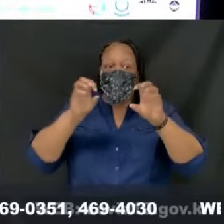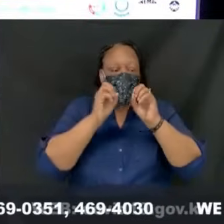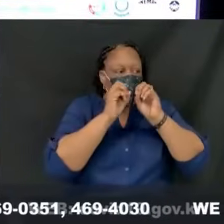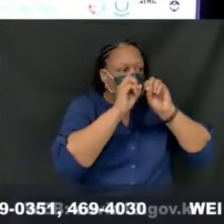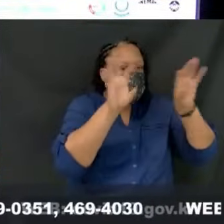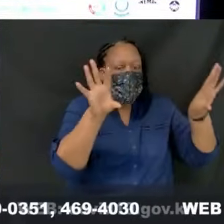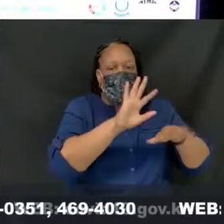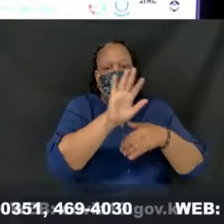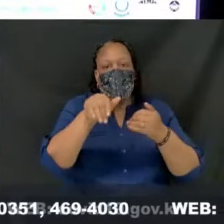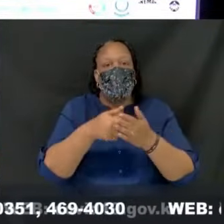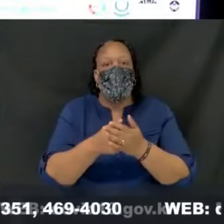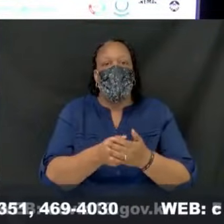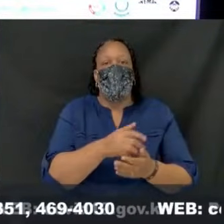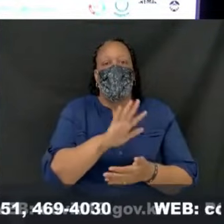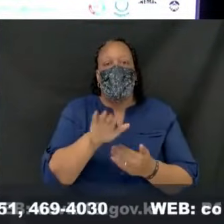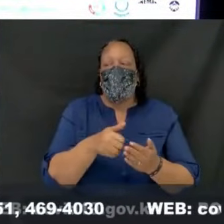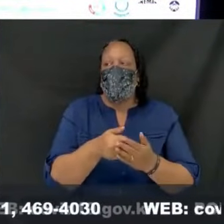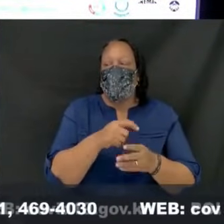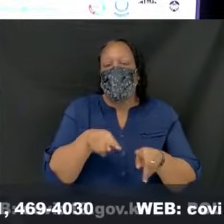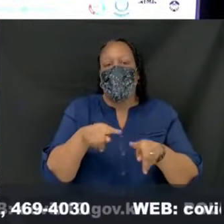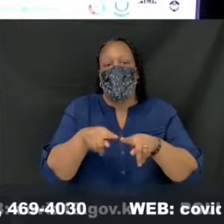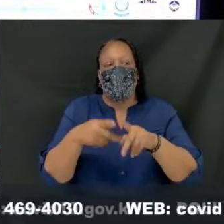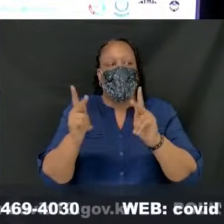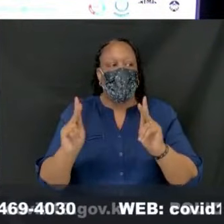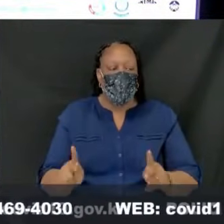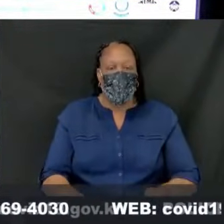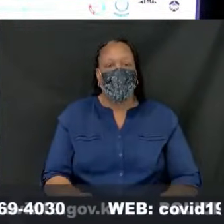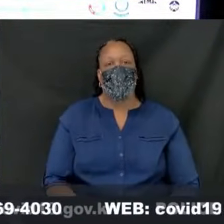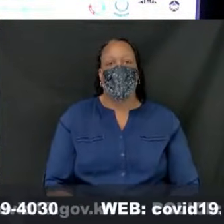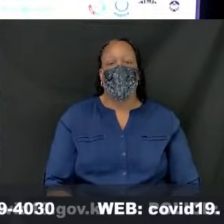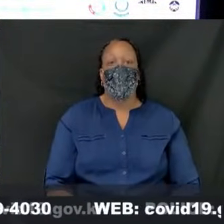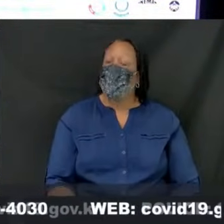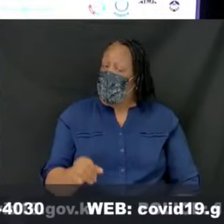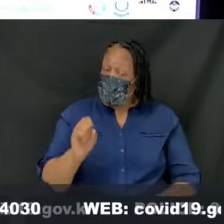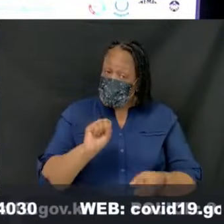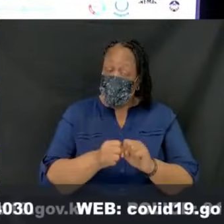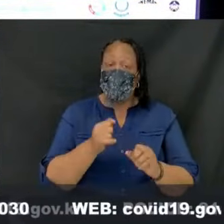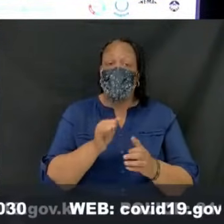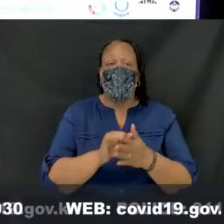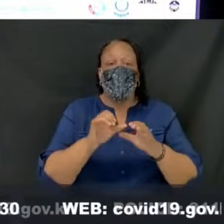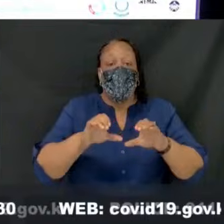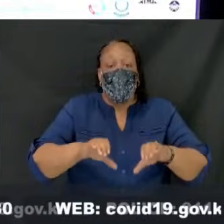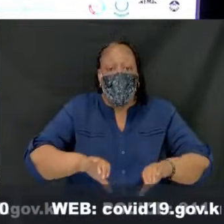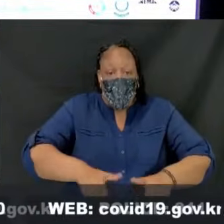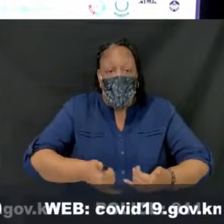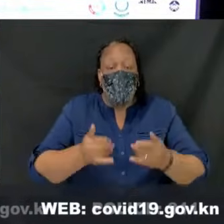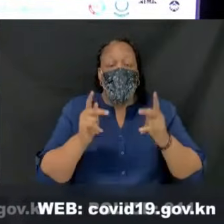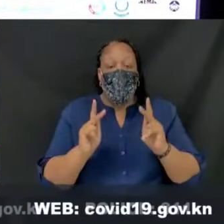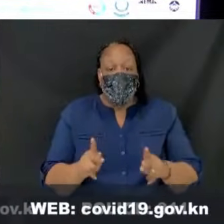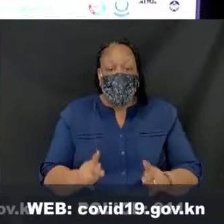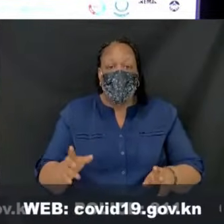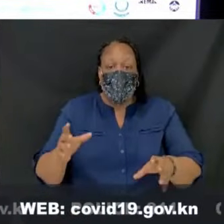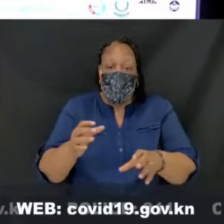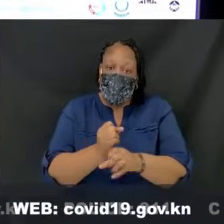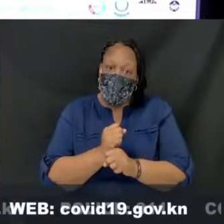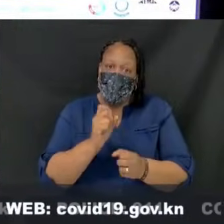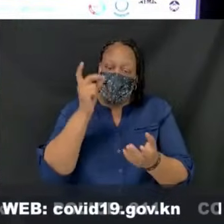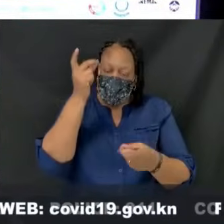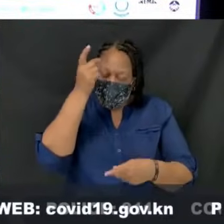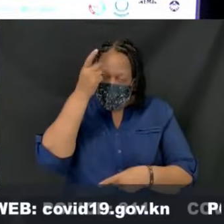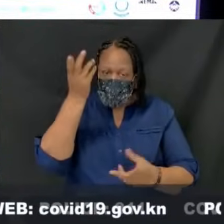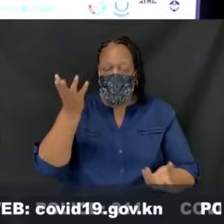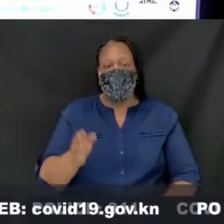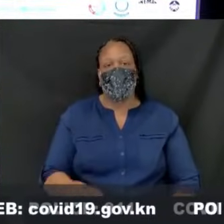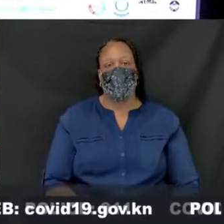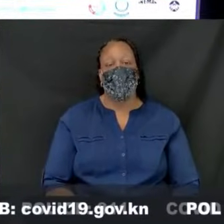particles and all of that, and the virus is transmitted that way. But I do not think that people fully understand the